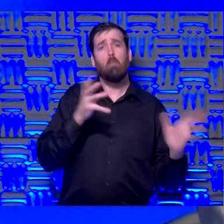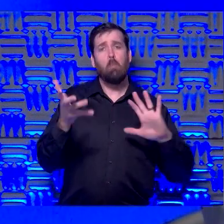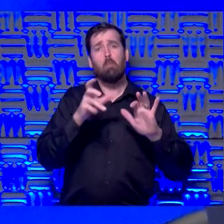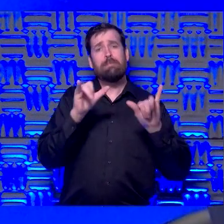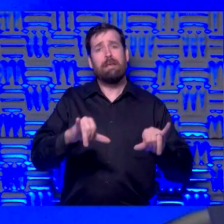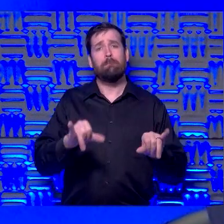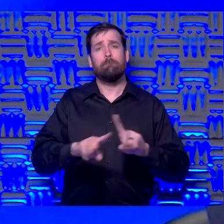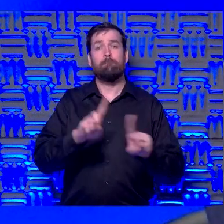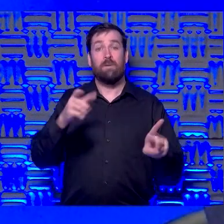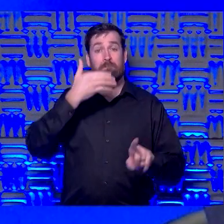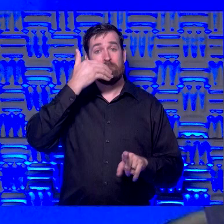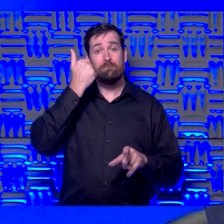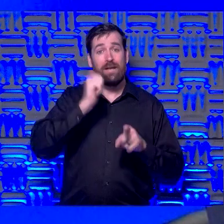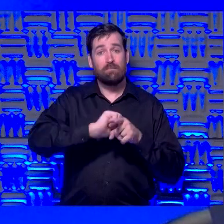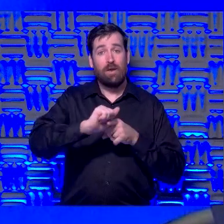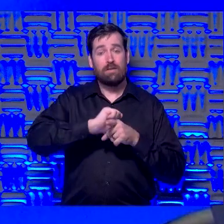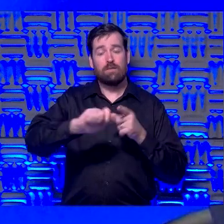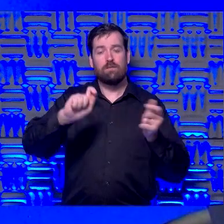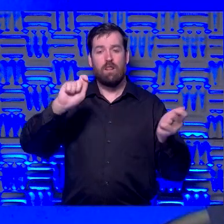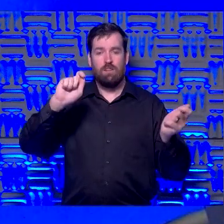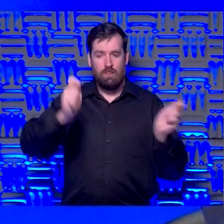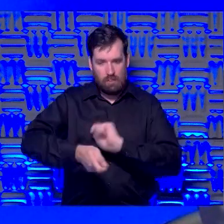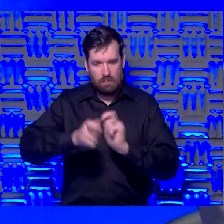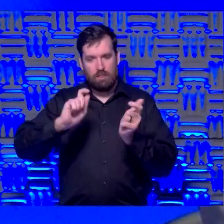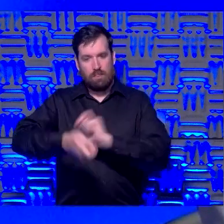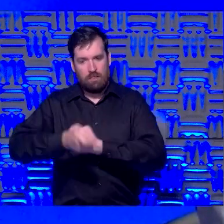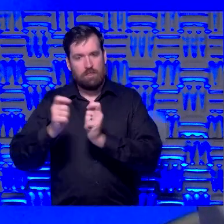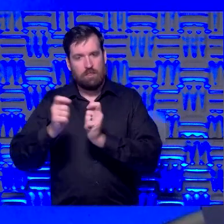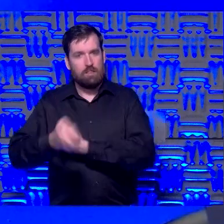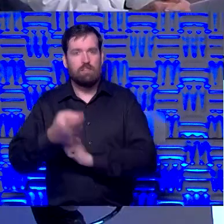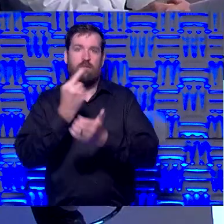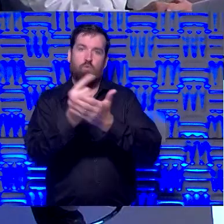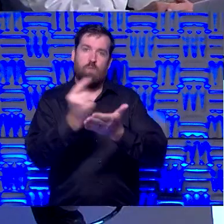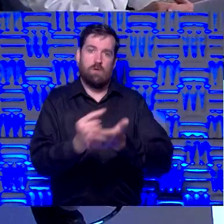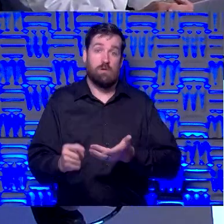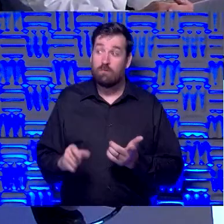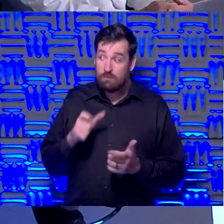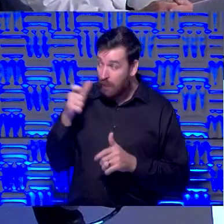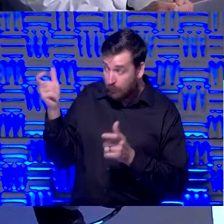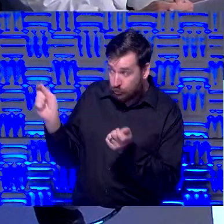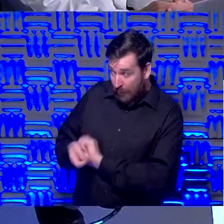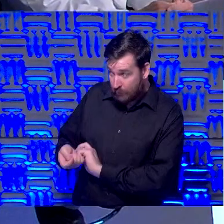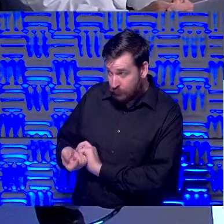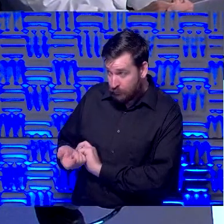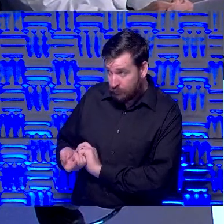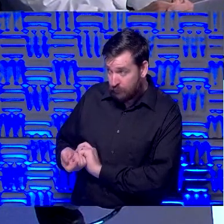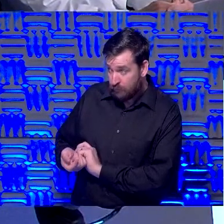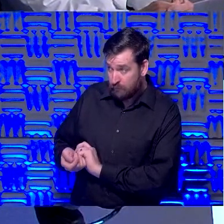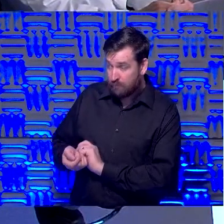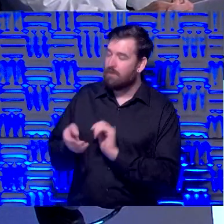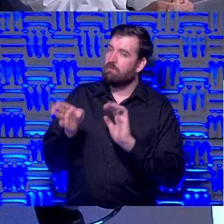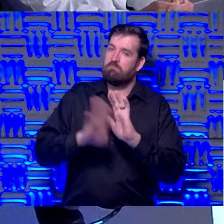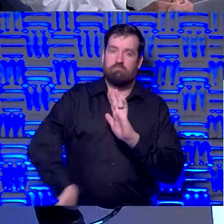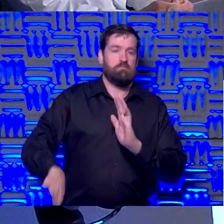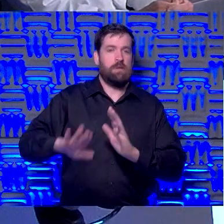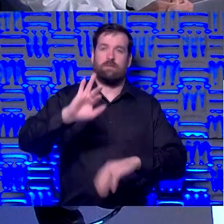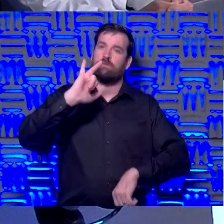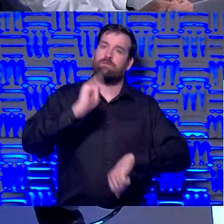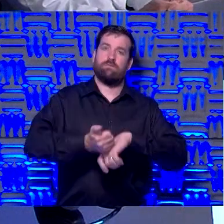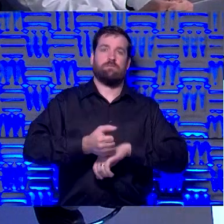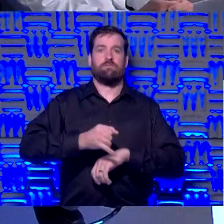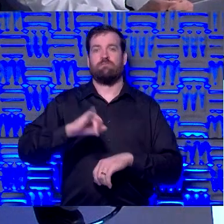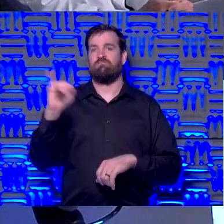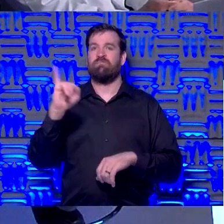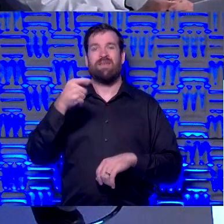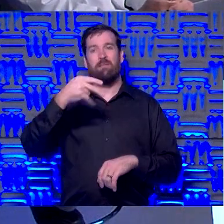consistent, but some of our best practices may change, or what we think may change. But because what of hasn't things. changed is the base principles of infection The control.